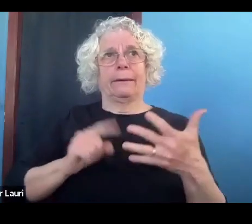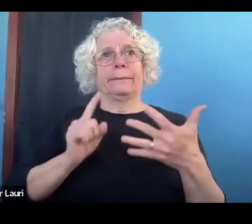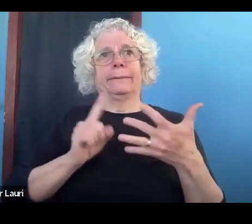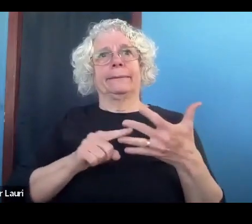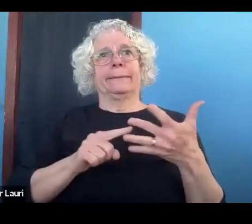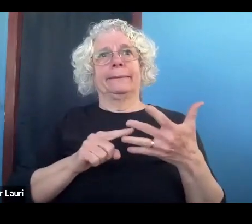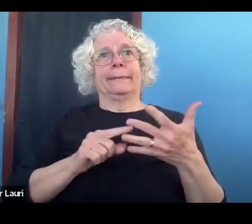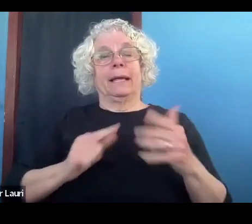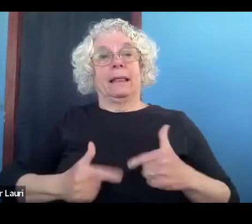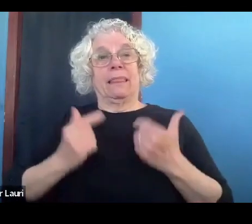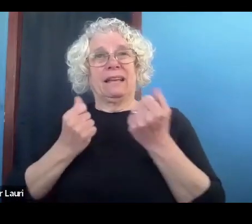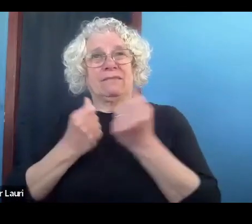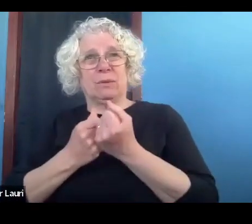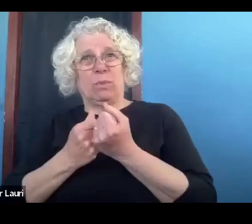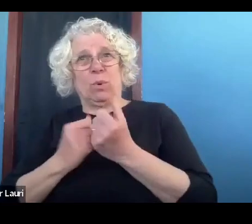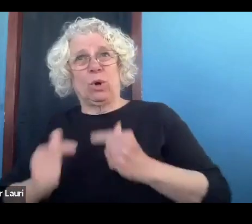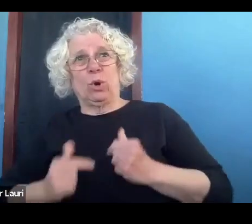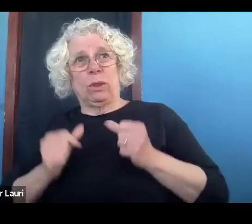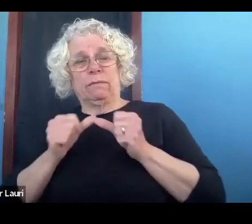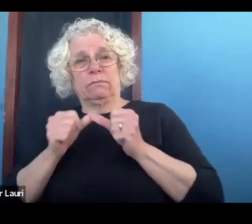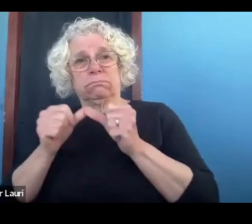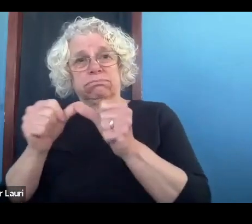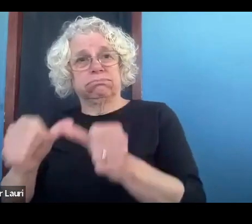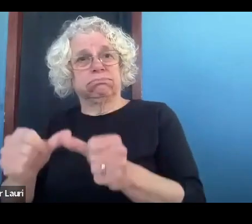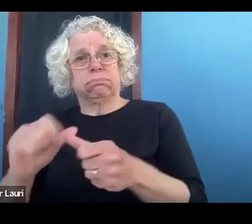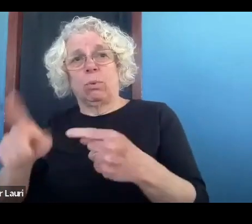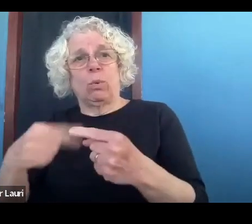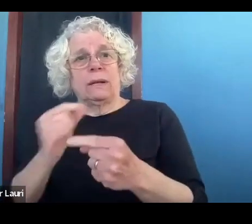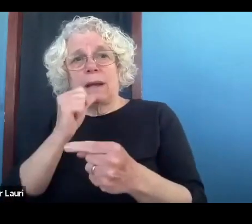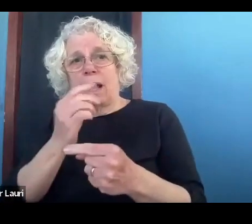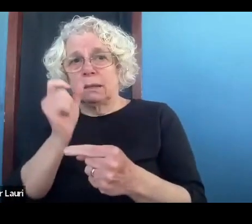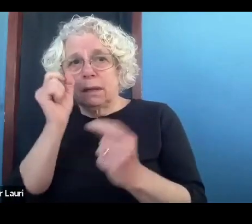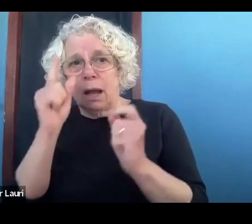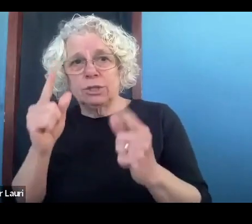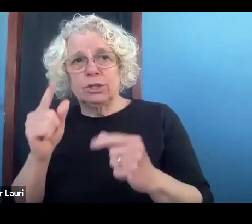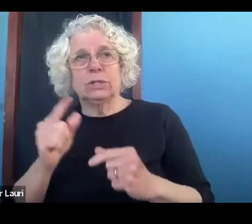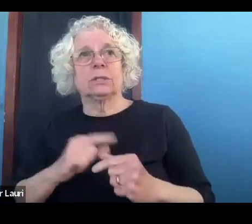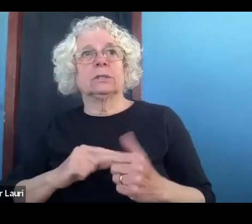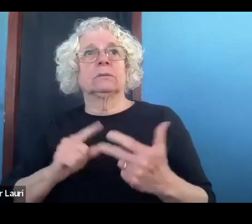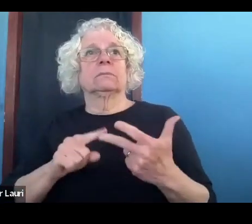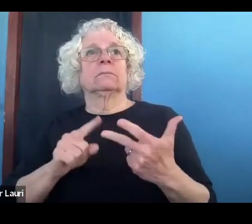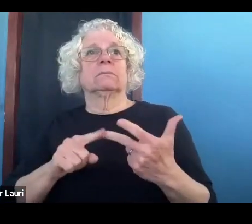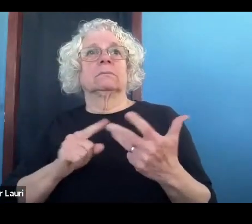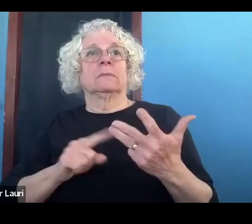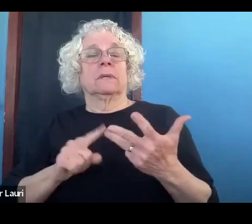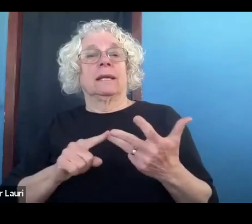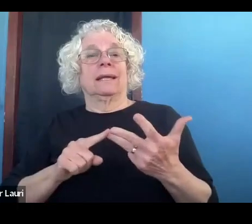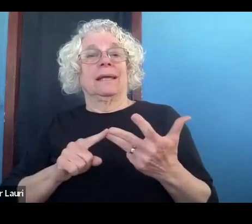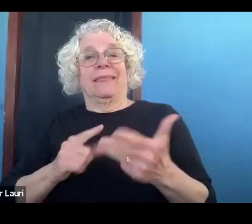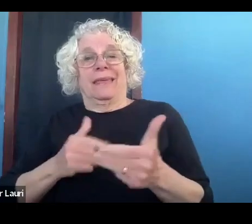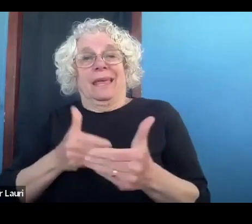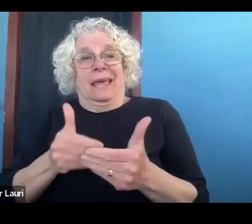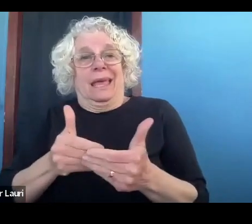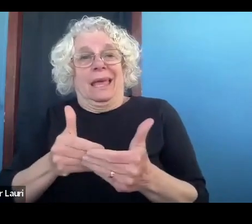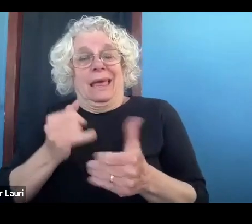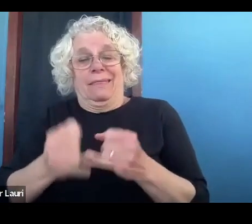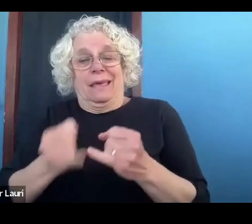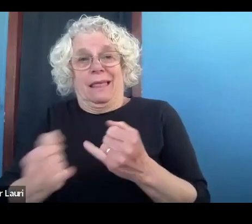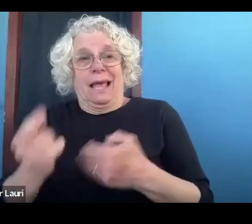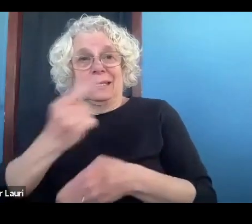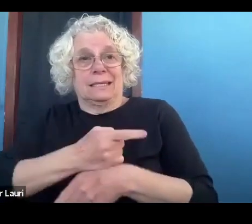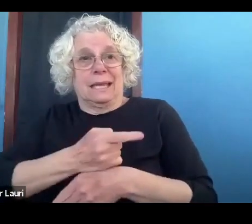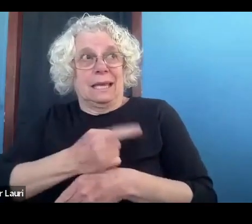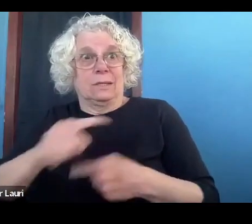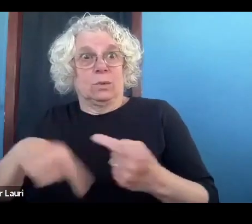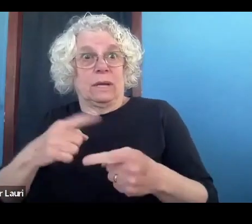support or living in a long-term state of unconsciousness? Where do I want to live out the last days of my life or when I can no longer take care